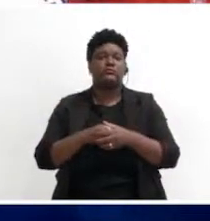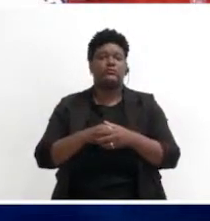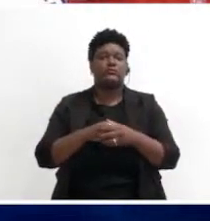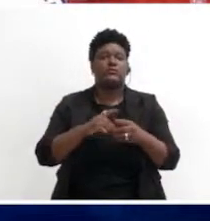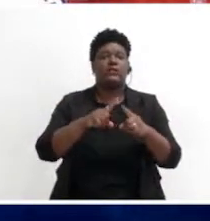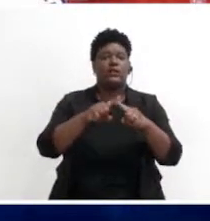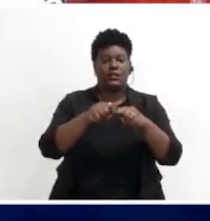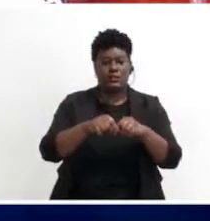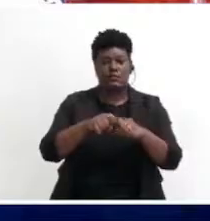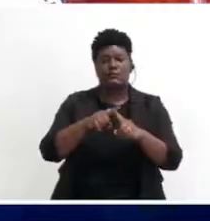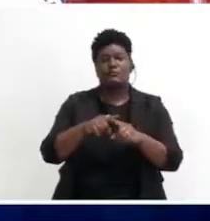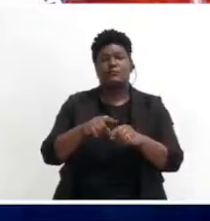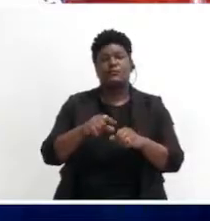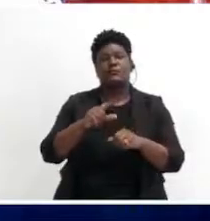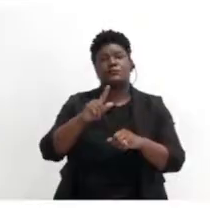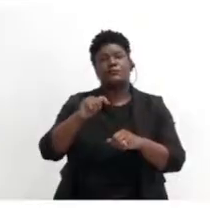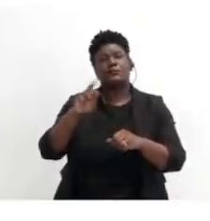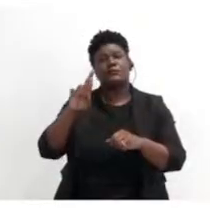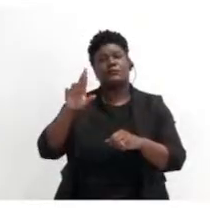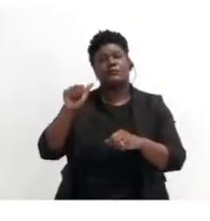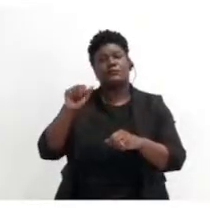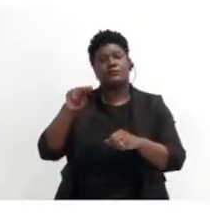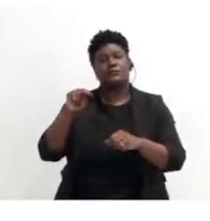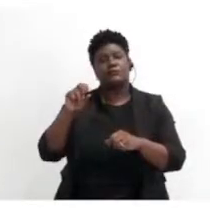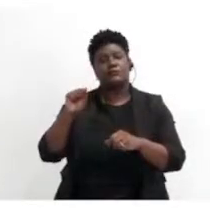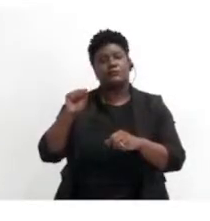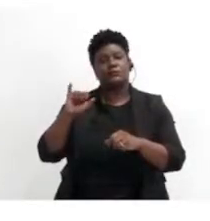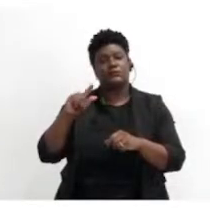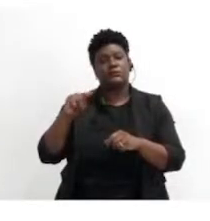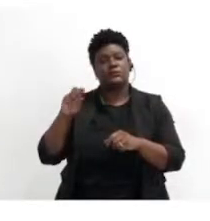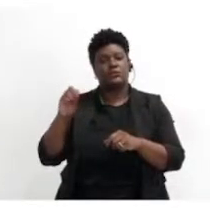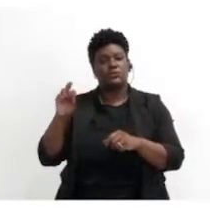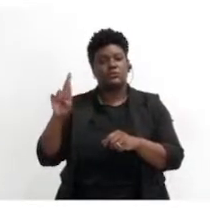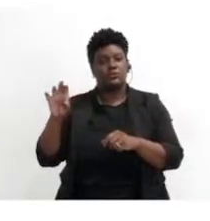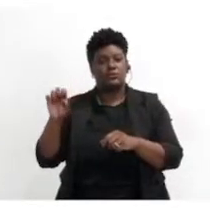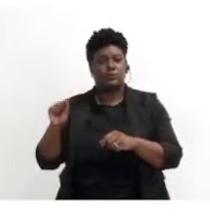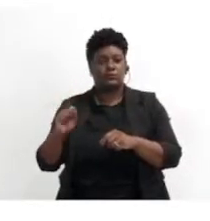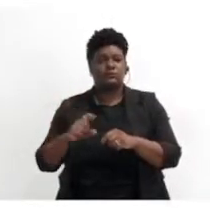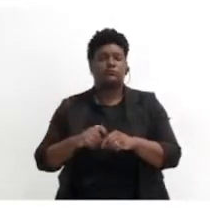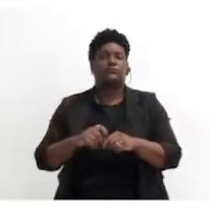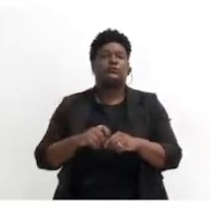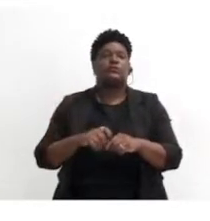that's required. And so in this case, Apple is using that